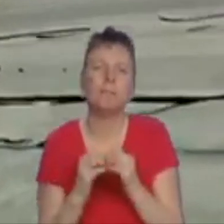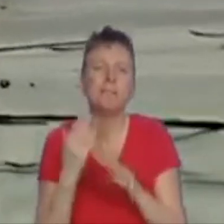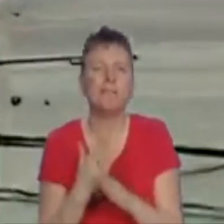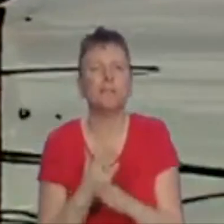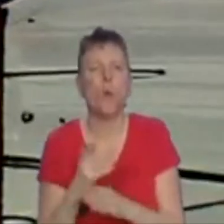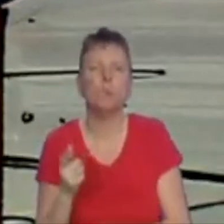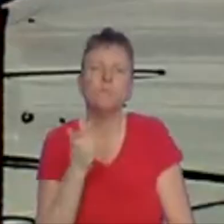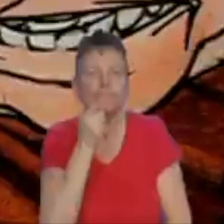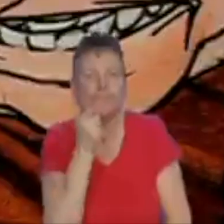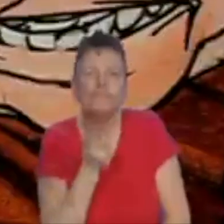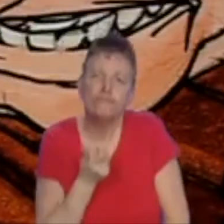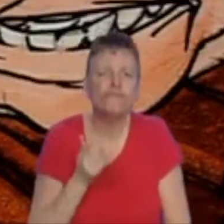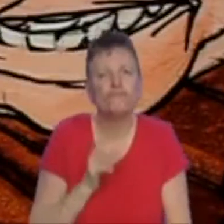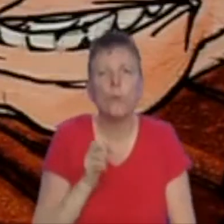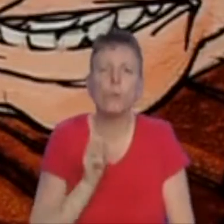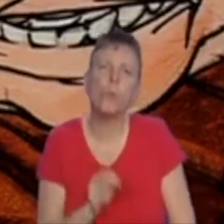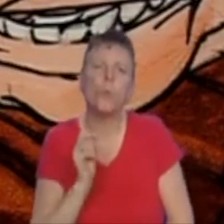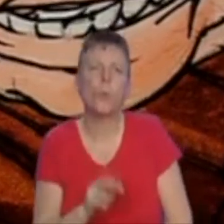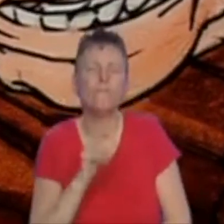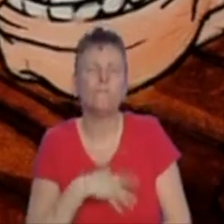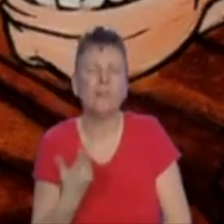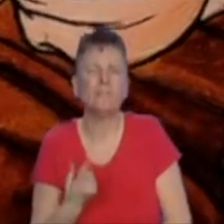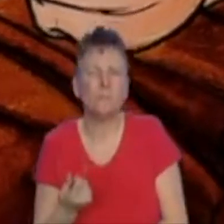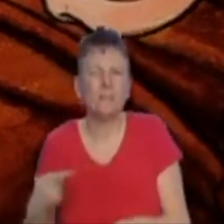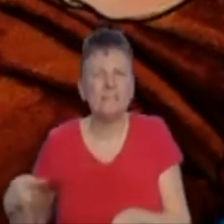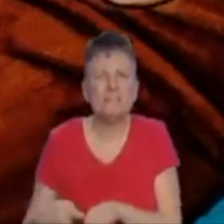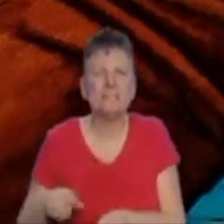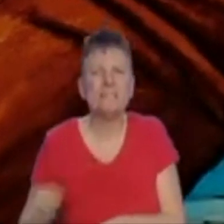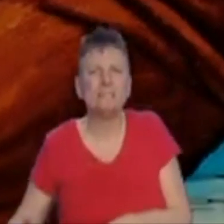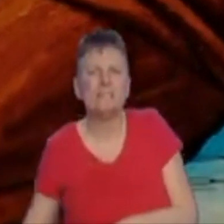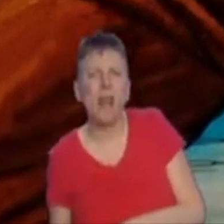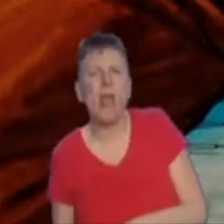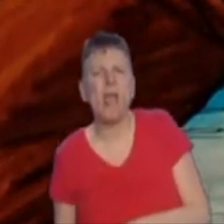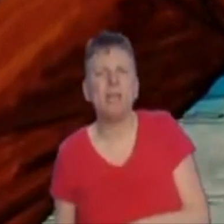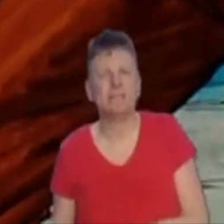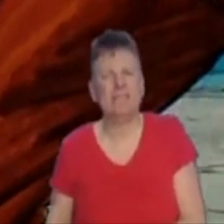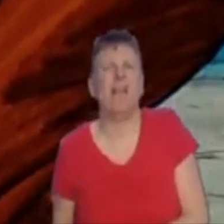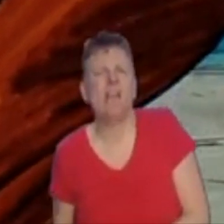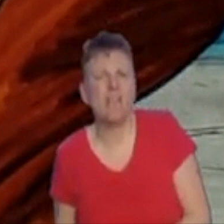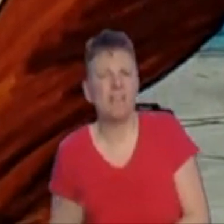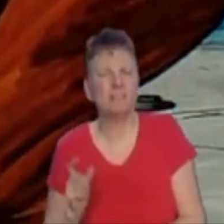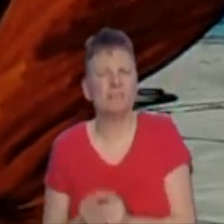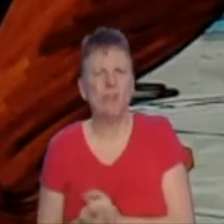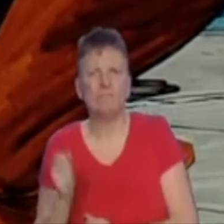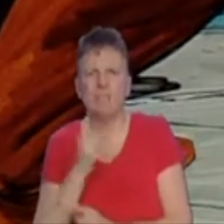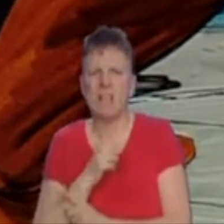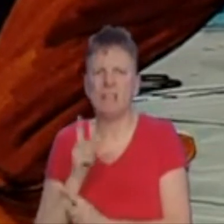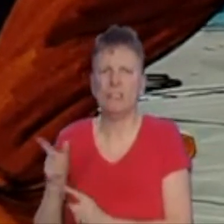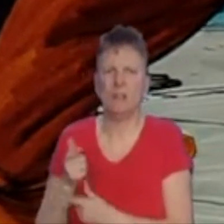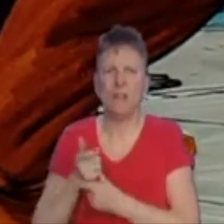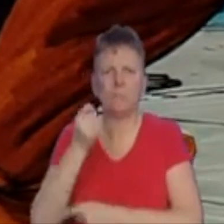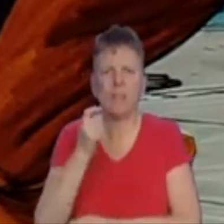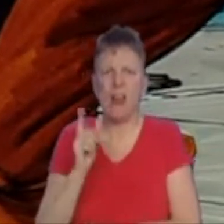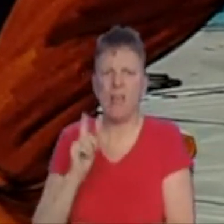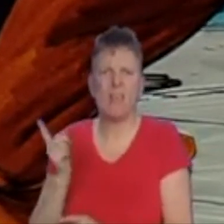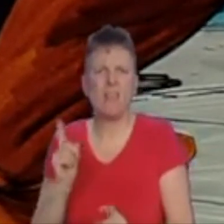his right thigh. Grasping his leg, he turned to see a stranger holding a closed umbrella. The stranger apologised in a thick foreign accent, then jumped